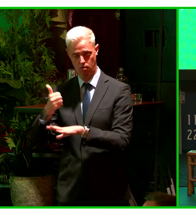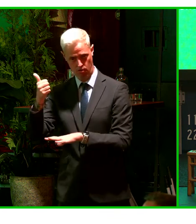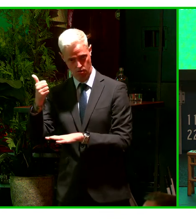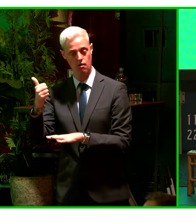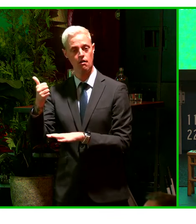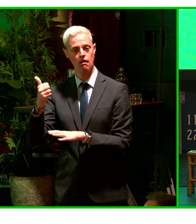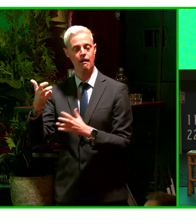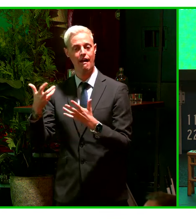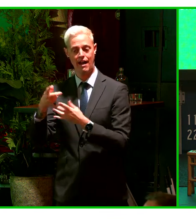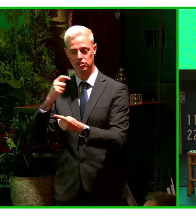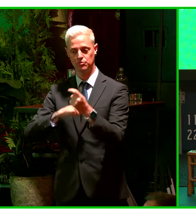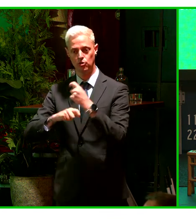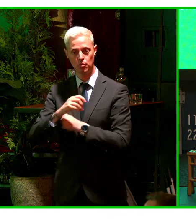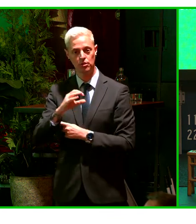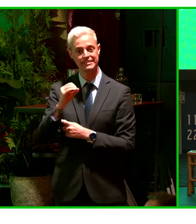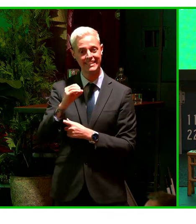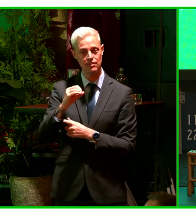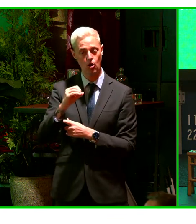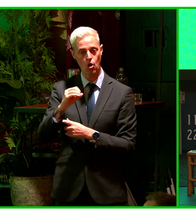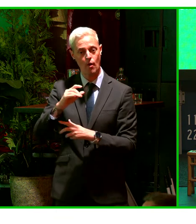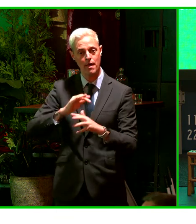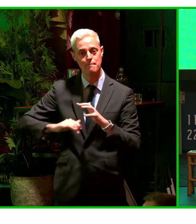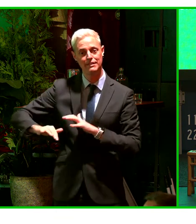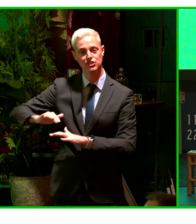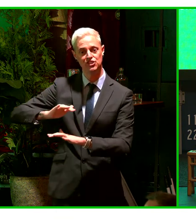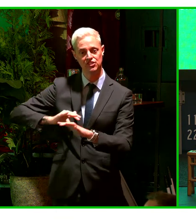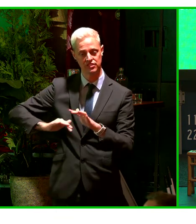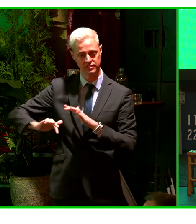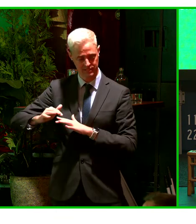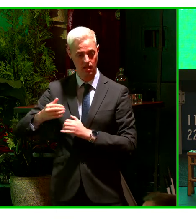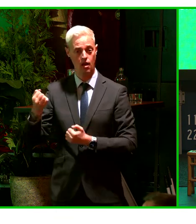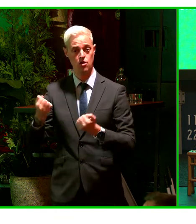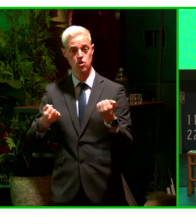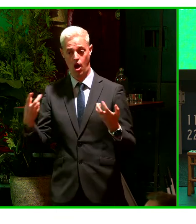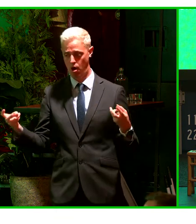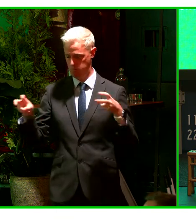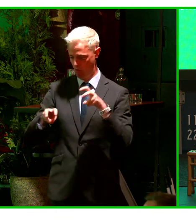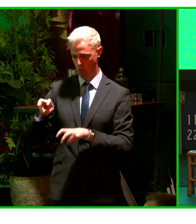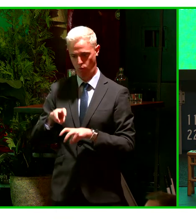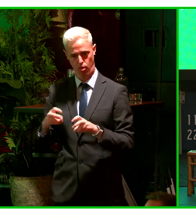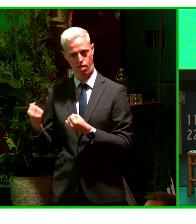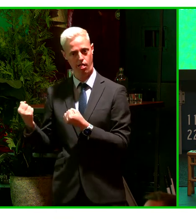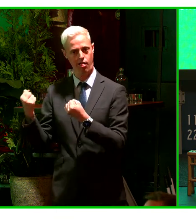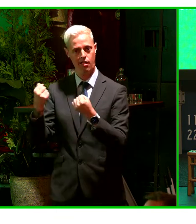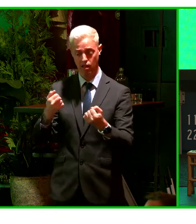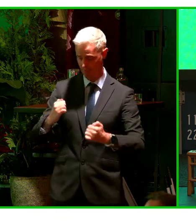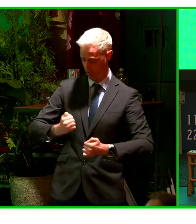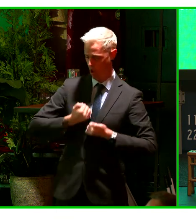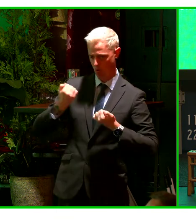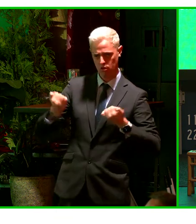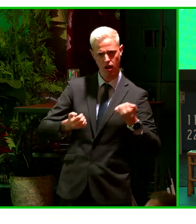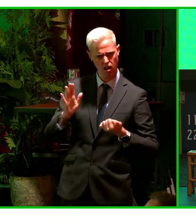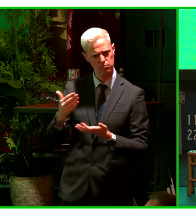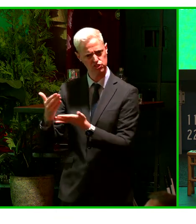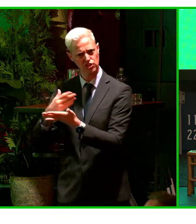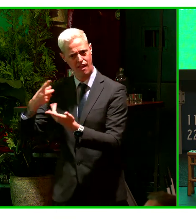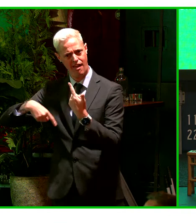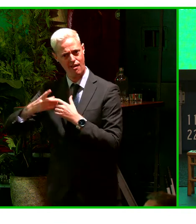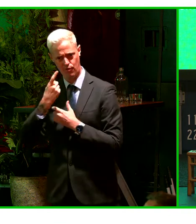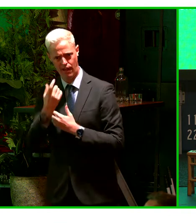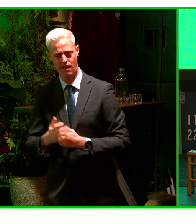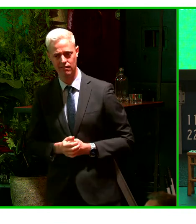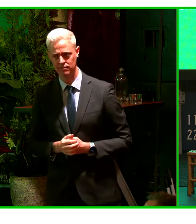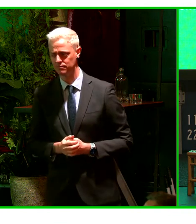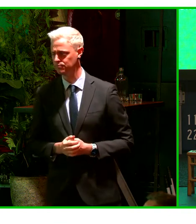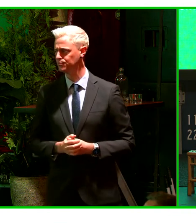emission carpools. We don't all need to own a car, we can move to something that's much more shared. But also micro mobility